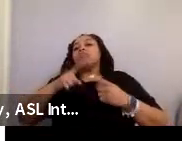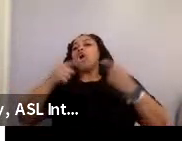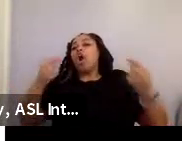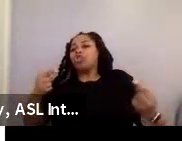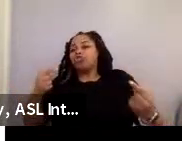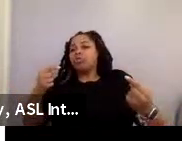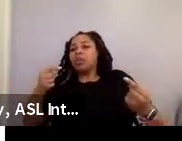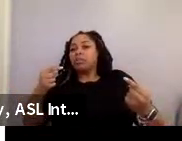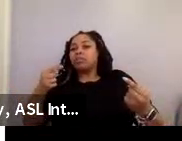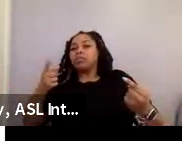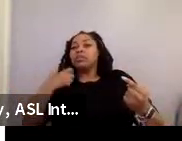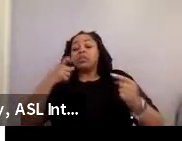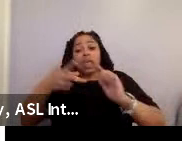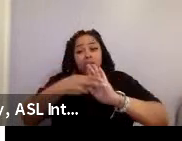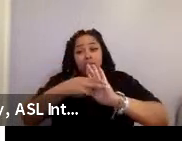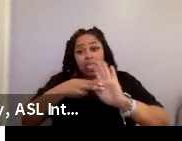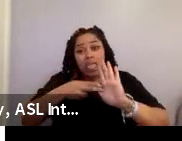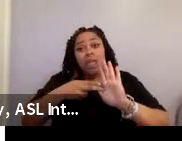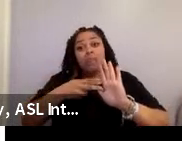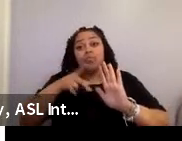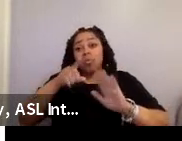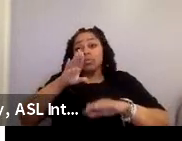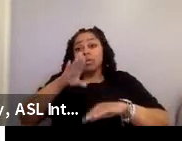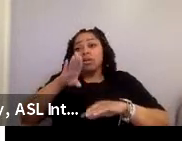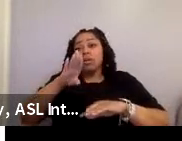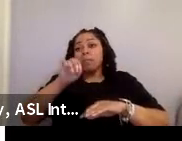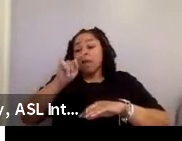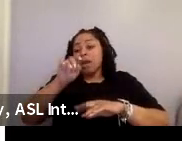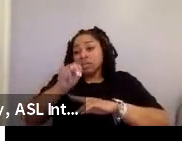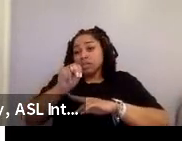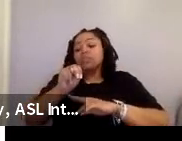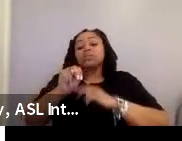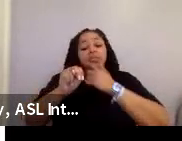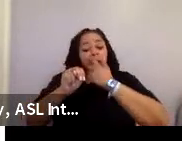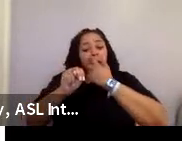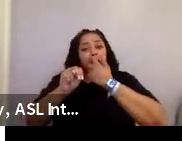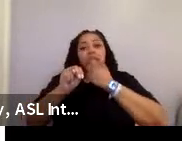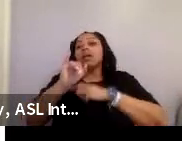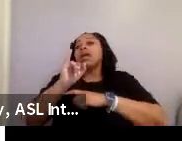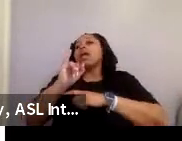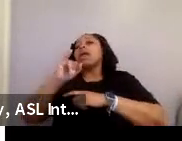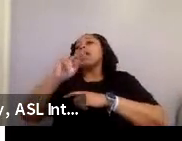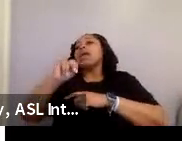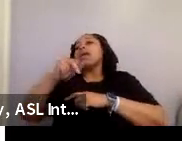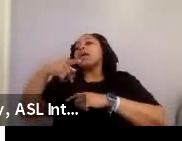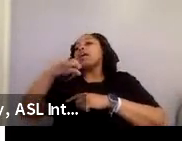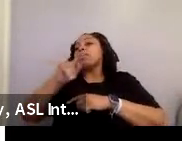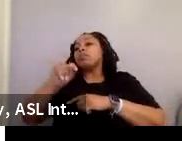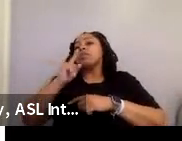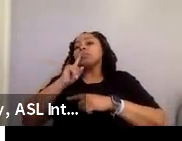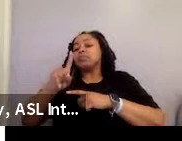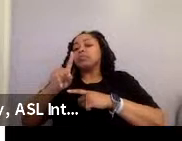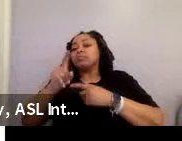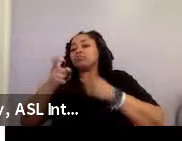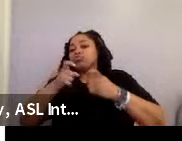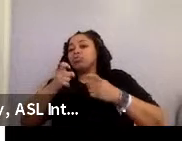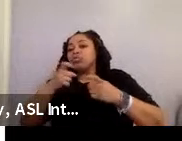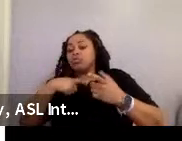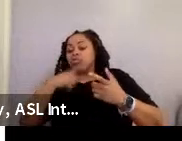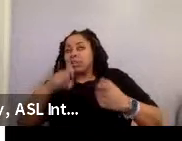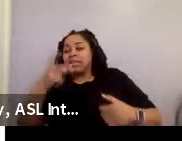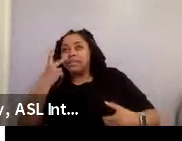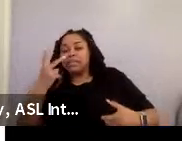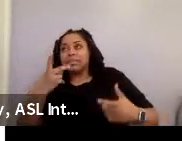there are labels on those buttons. Input controls must be tactily discernible. You need to be able